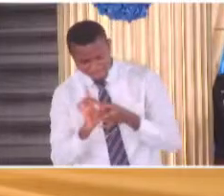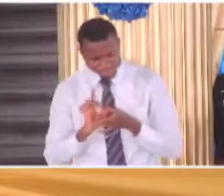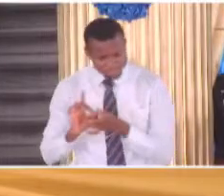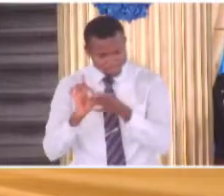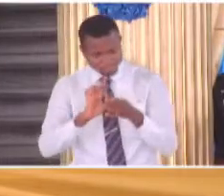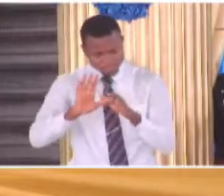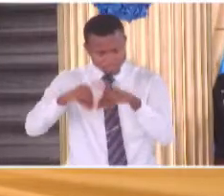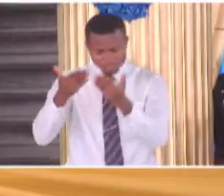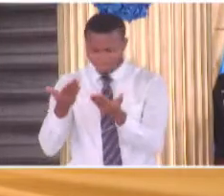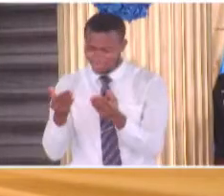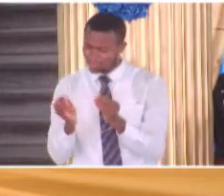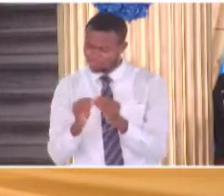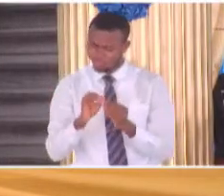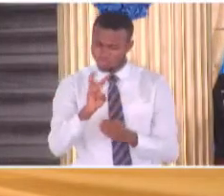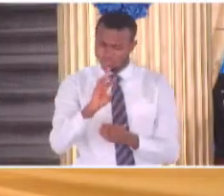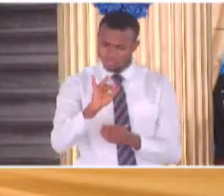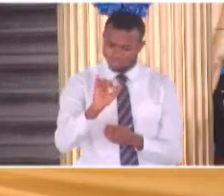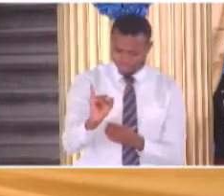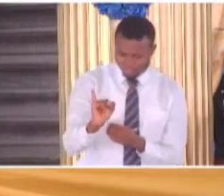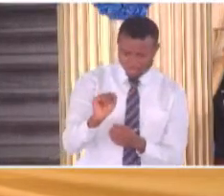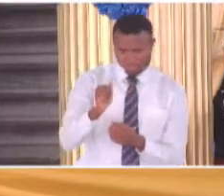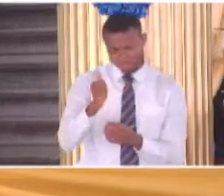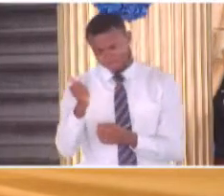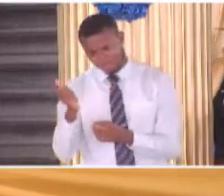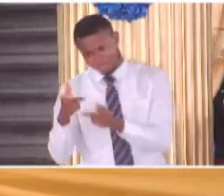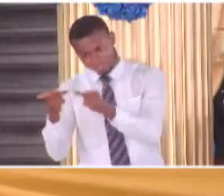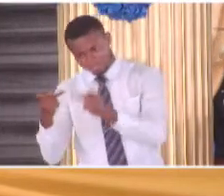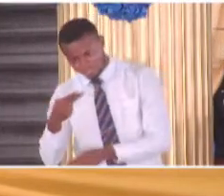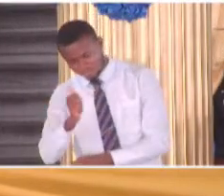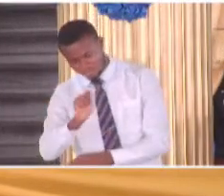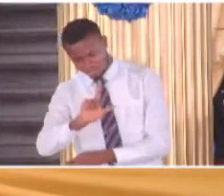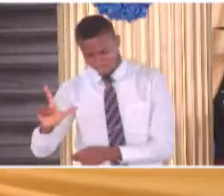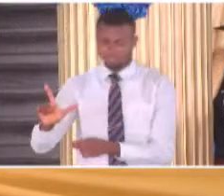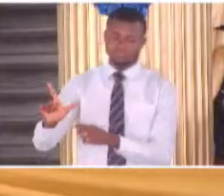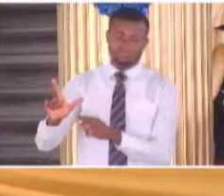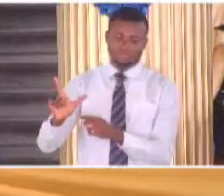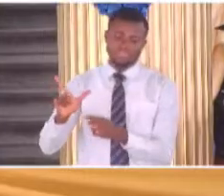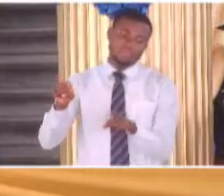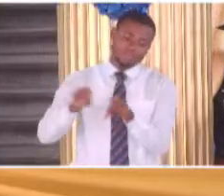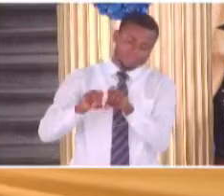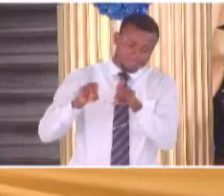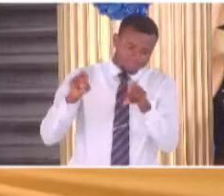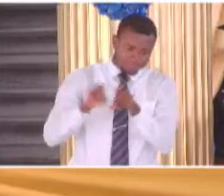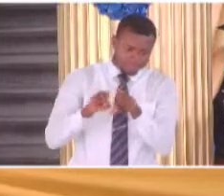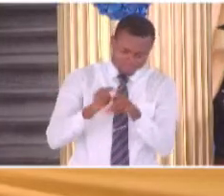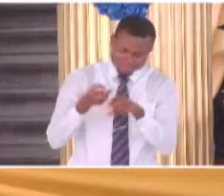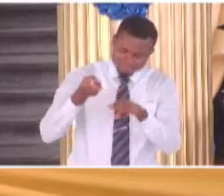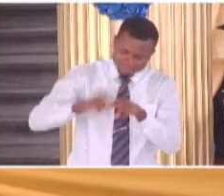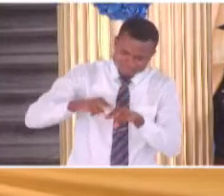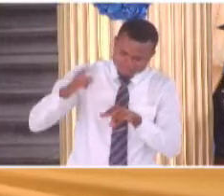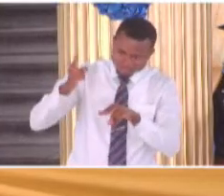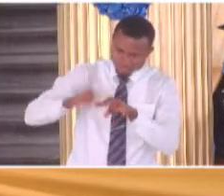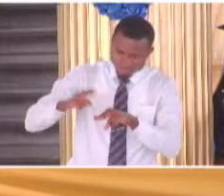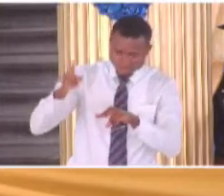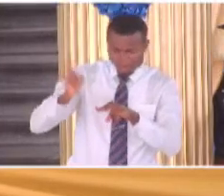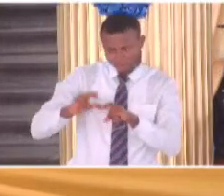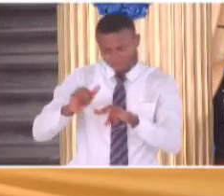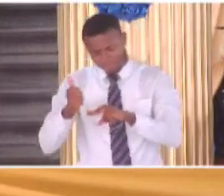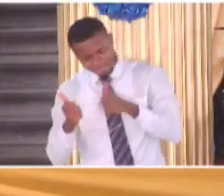of Wi-Fi coverage to halls of residence, as well as an increase in bandwidth.